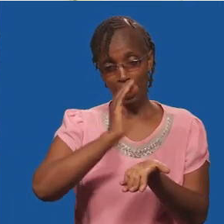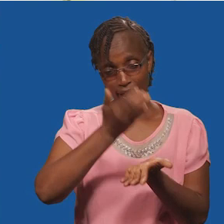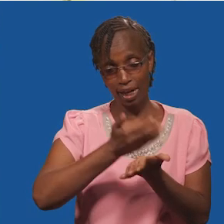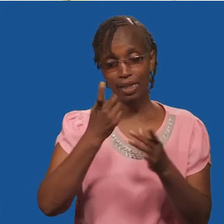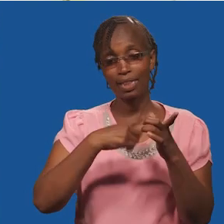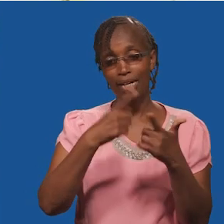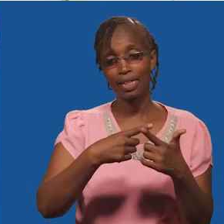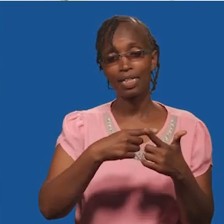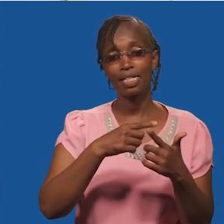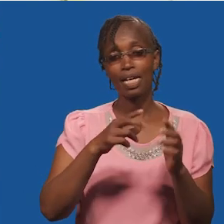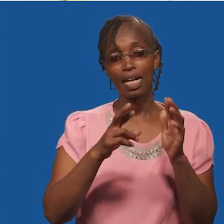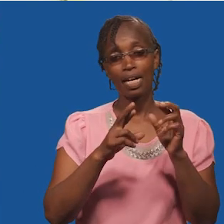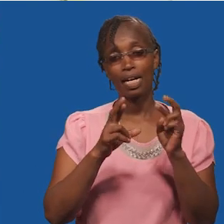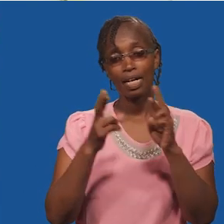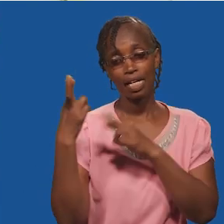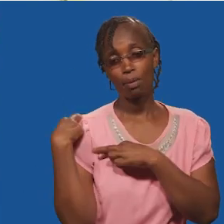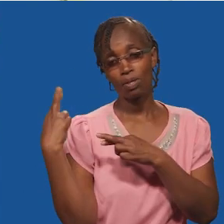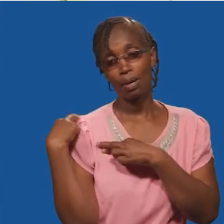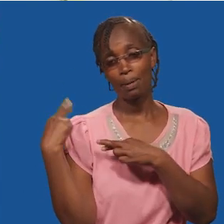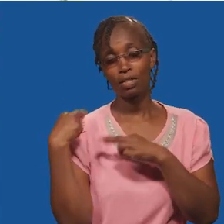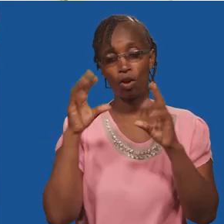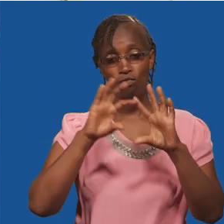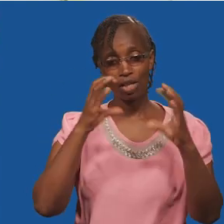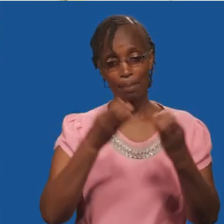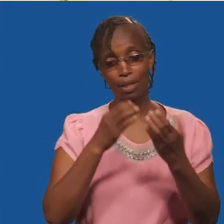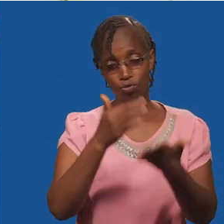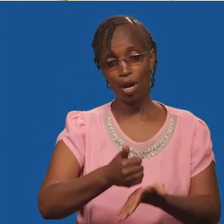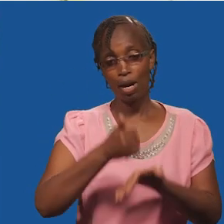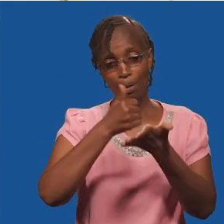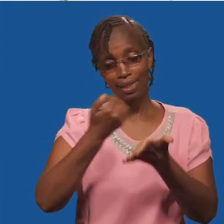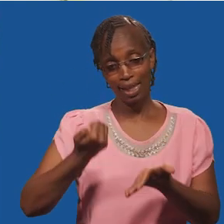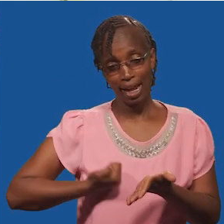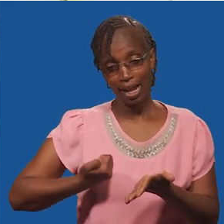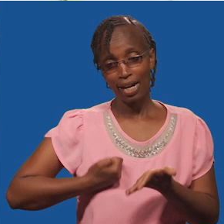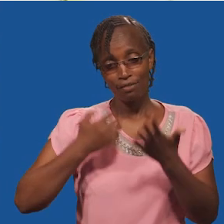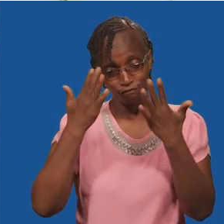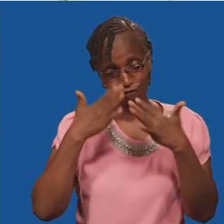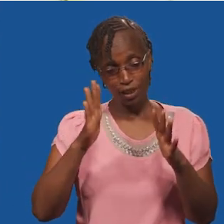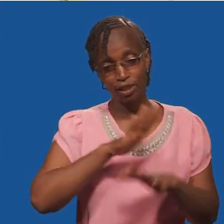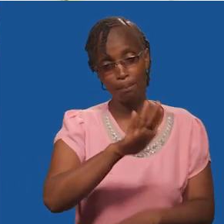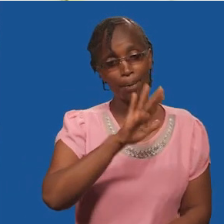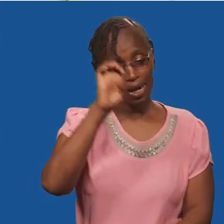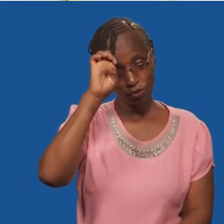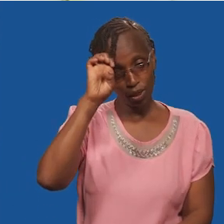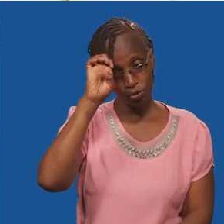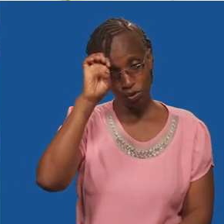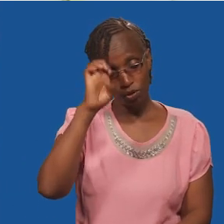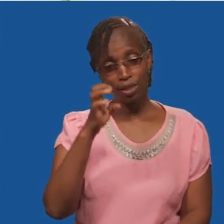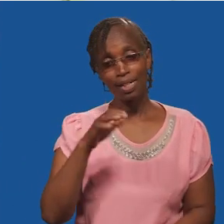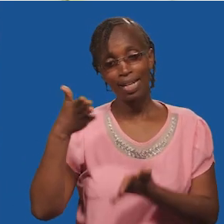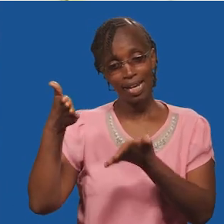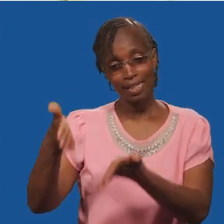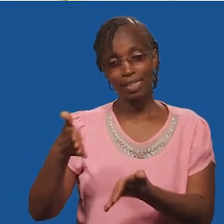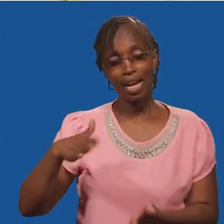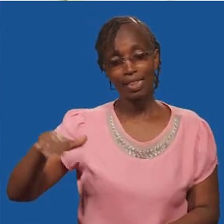pregnant, it is our role as the community to encourage that girl to still go ahead and pursue whatever she wanted to do in life.